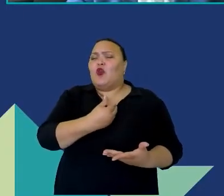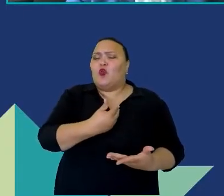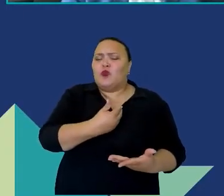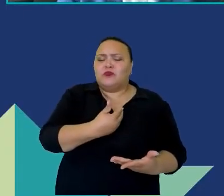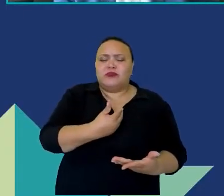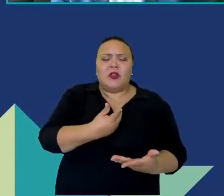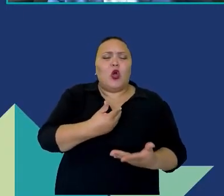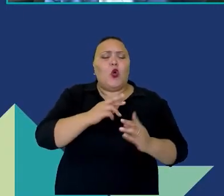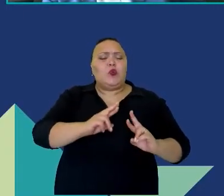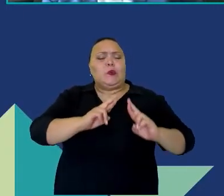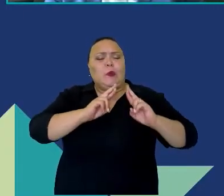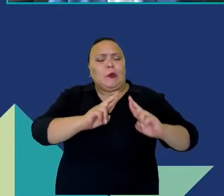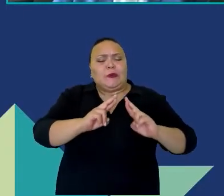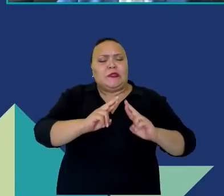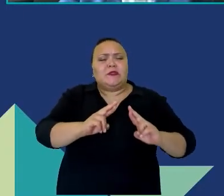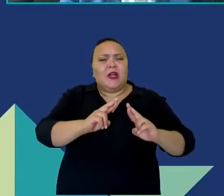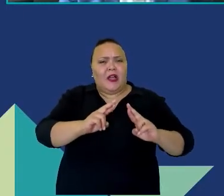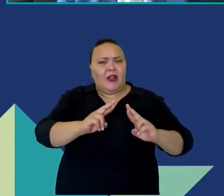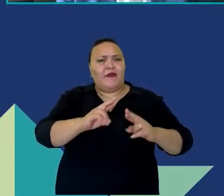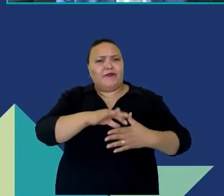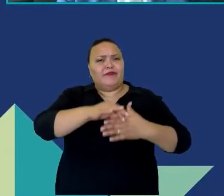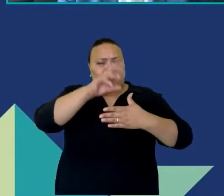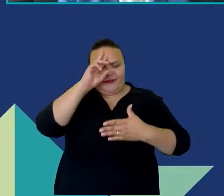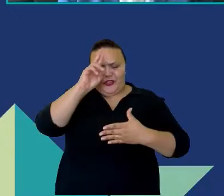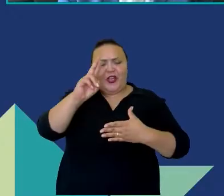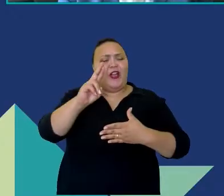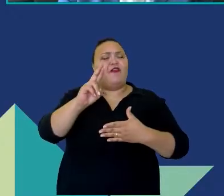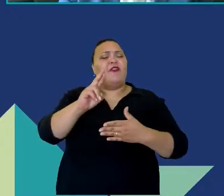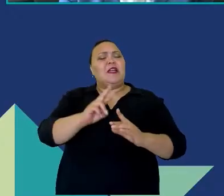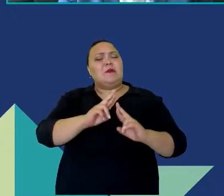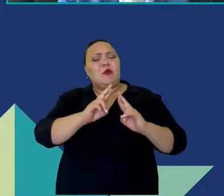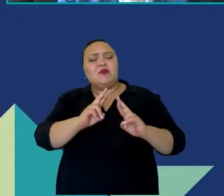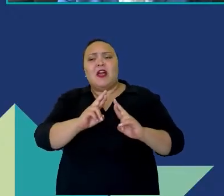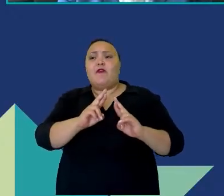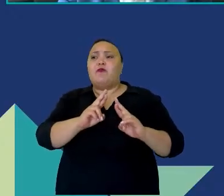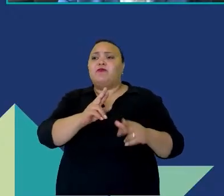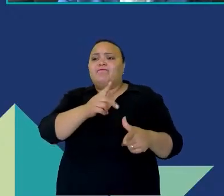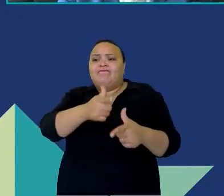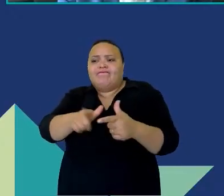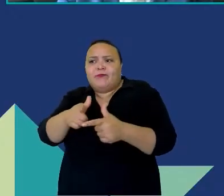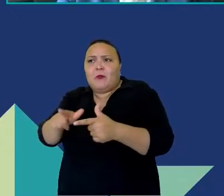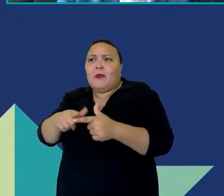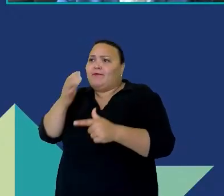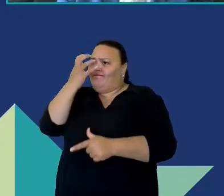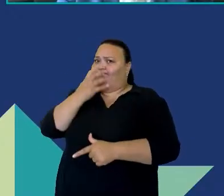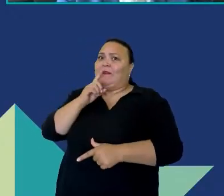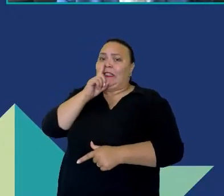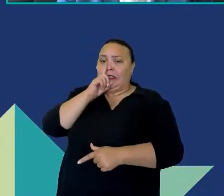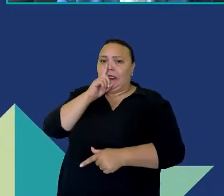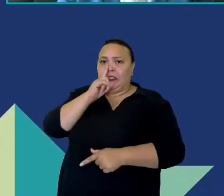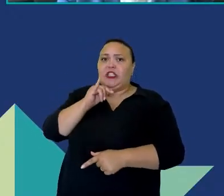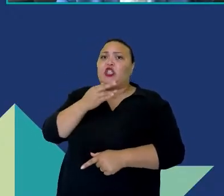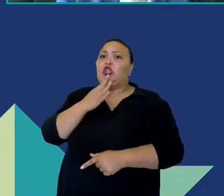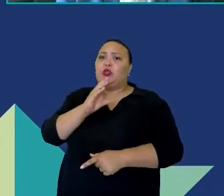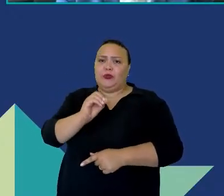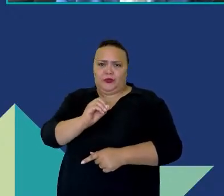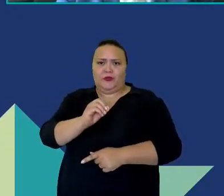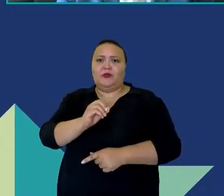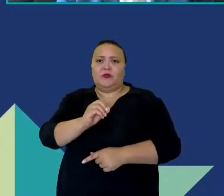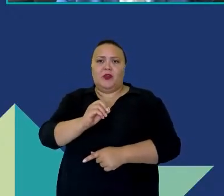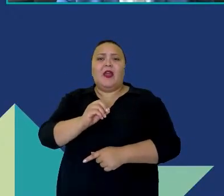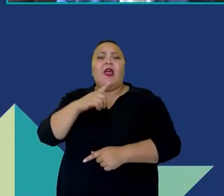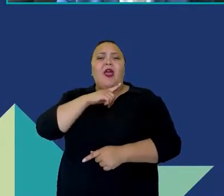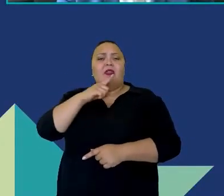You're familiar maybe with the bow tie approach for risk management. So basically,